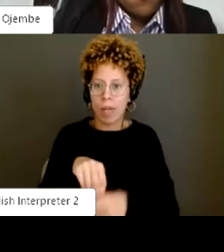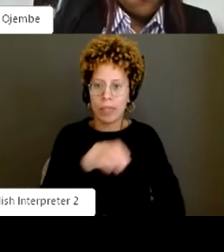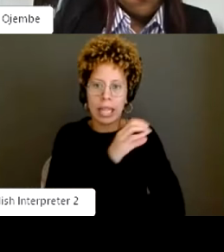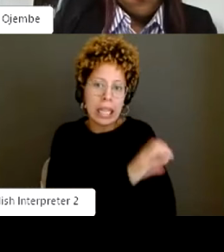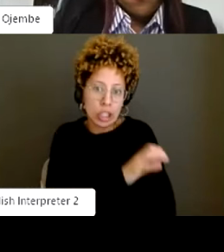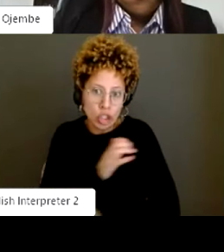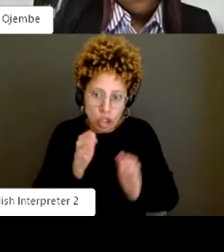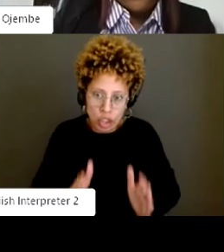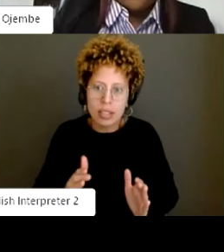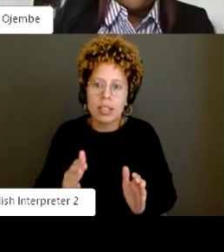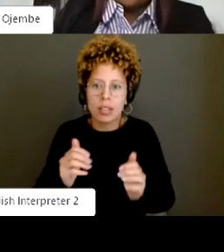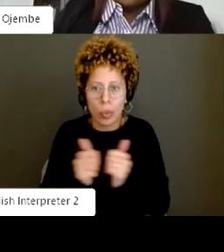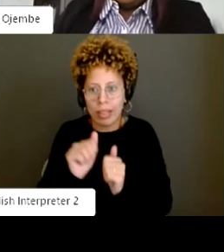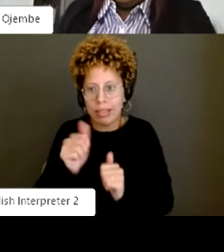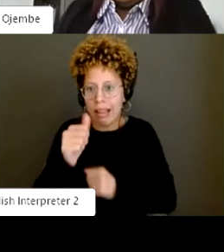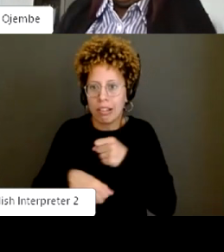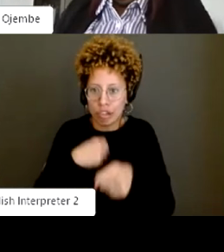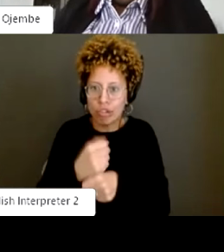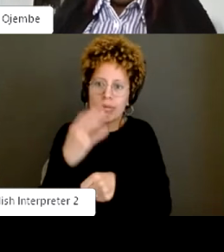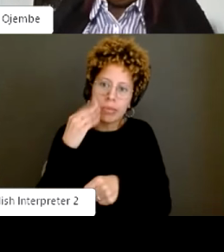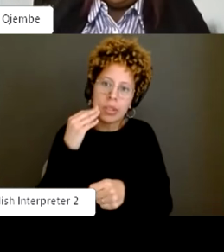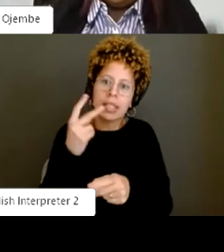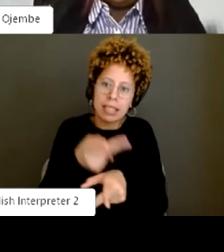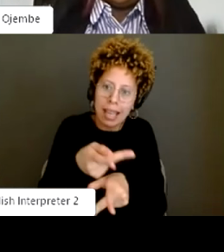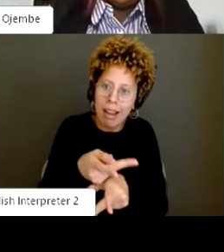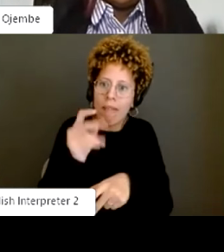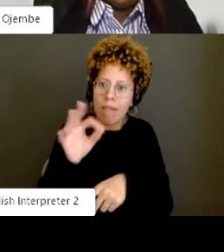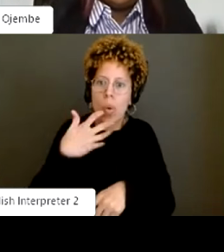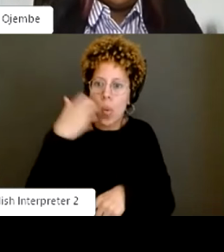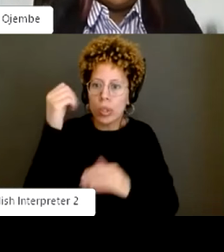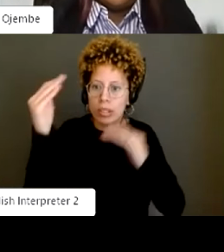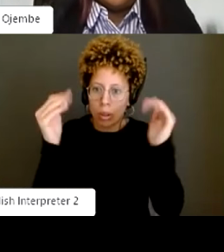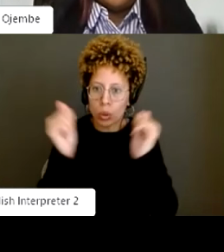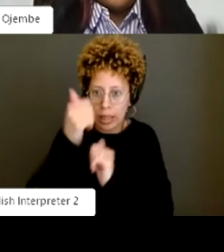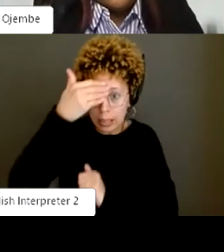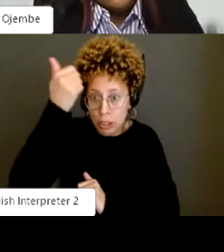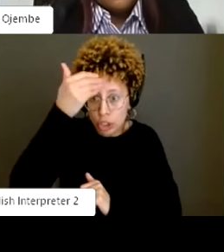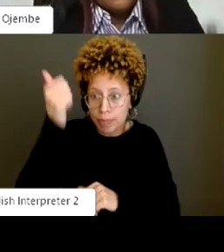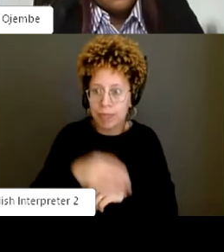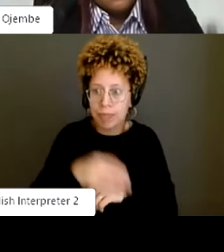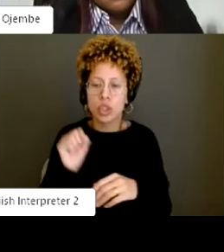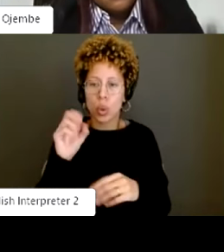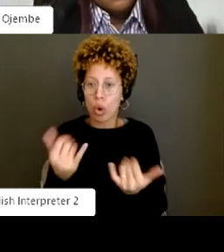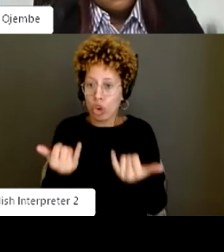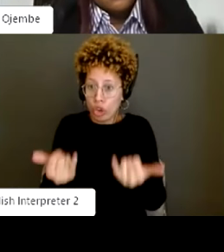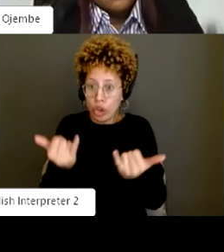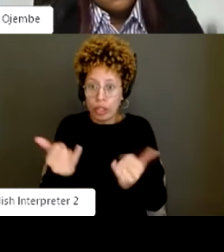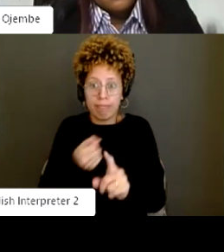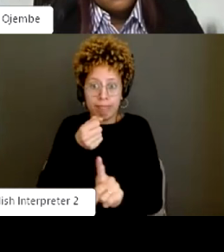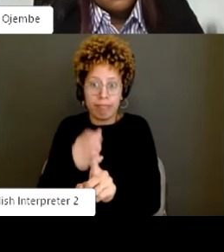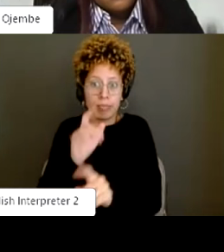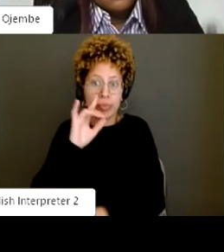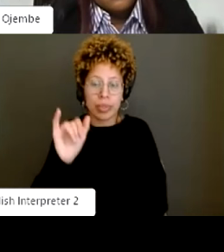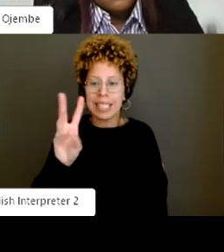years experience caring for older adults with dementia as well. Let me start with the current prevalence, which is more than 60 million